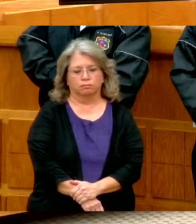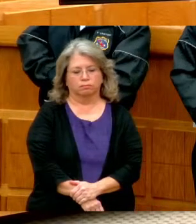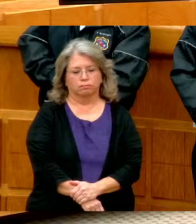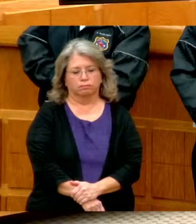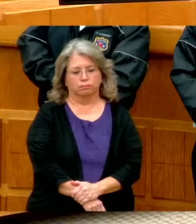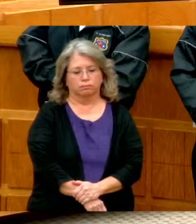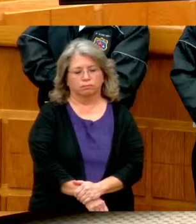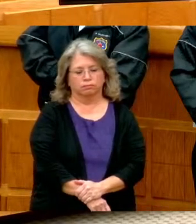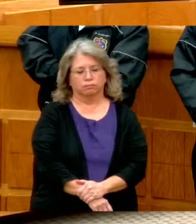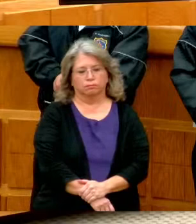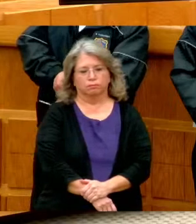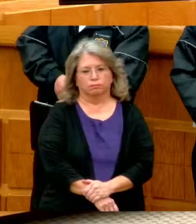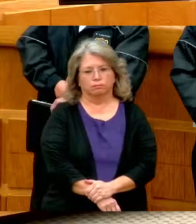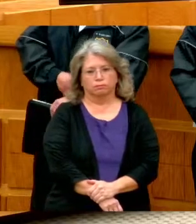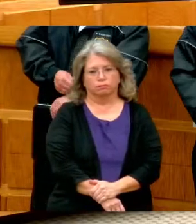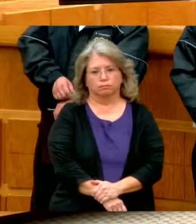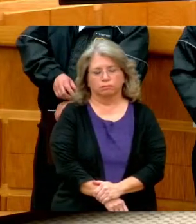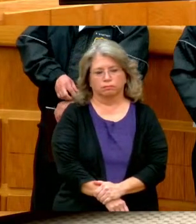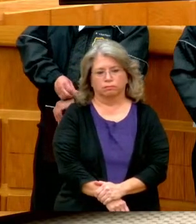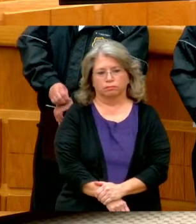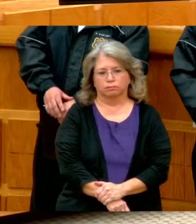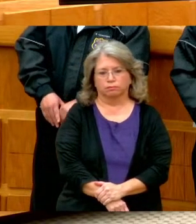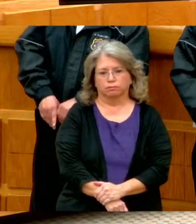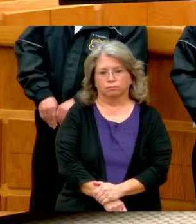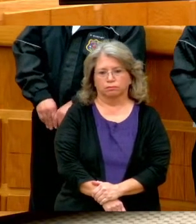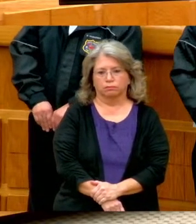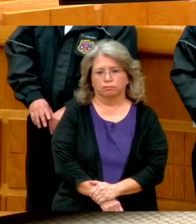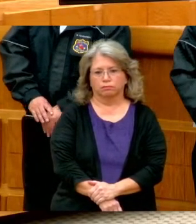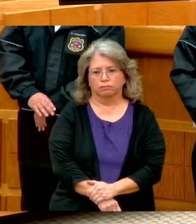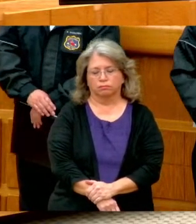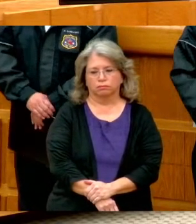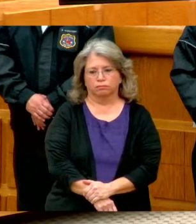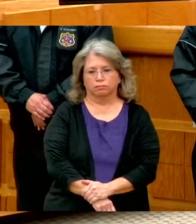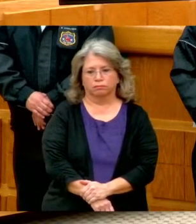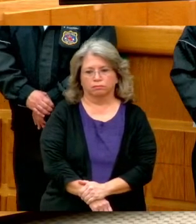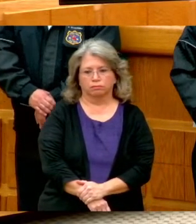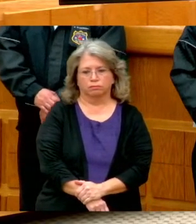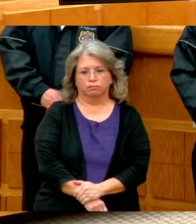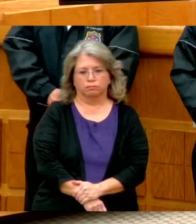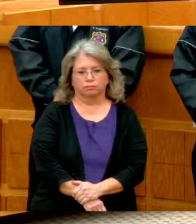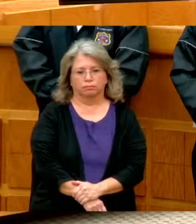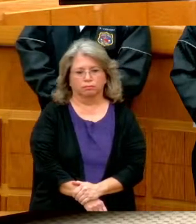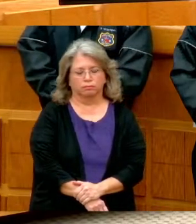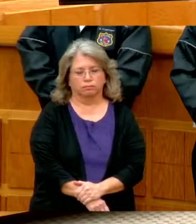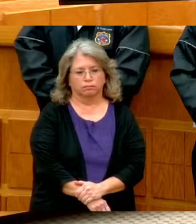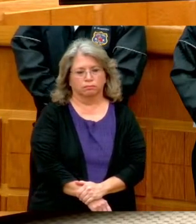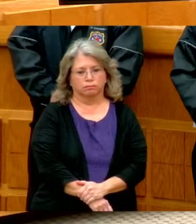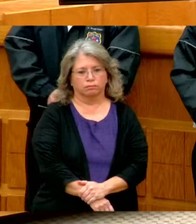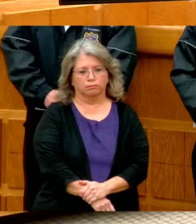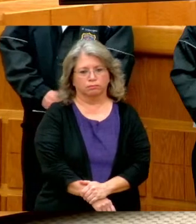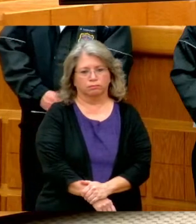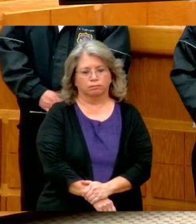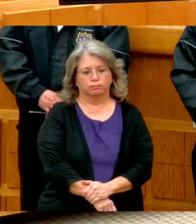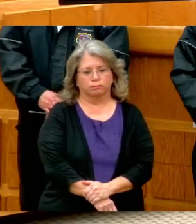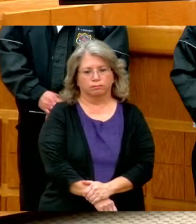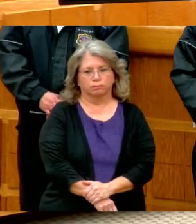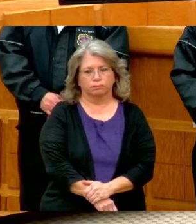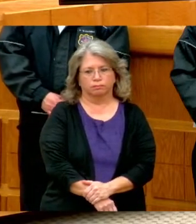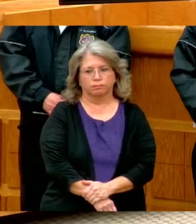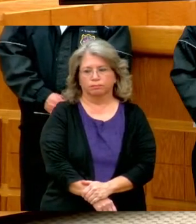pensar de nuestras actividades y el color que estamos en ese día particular.